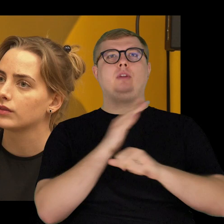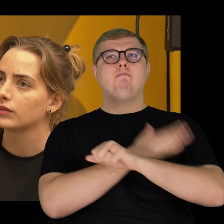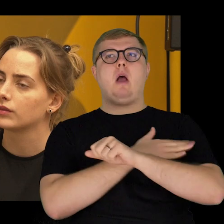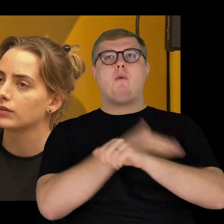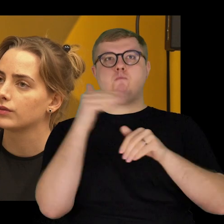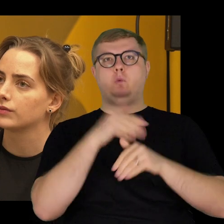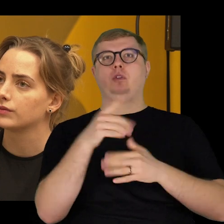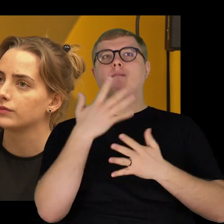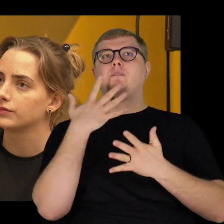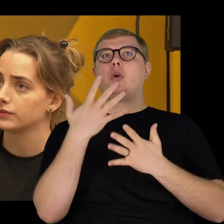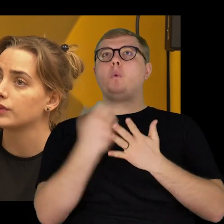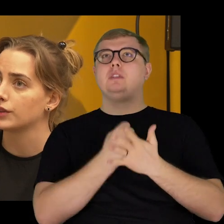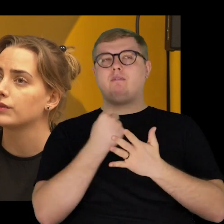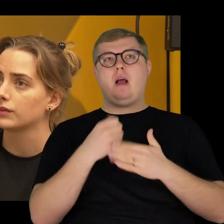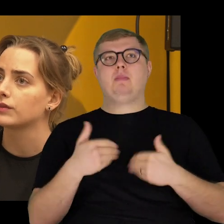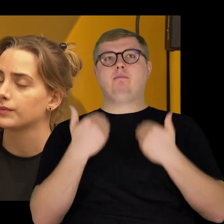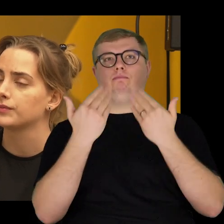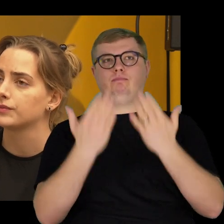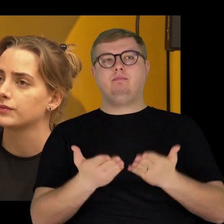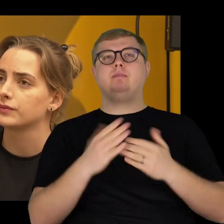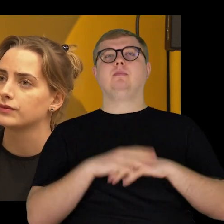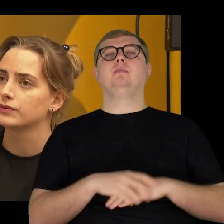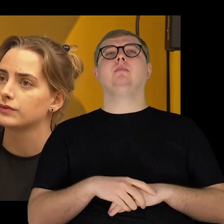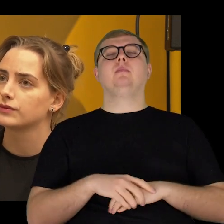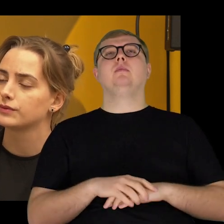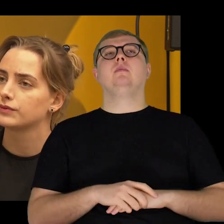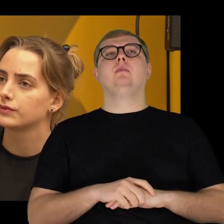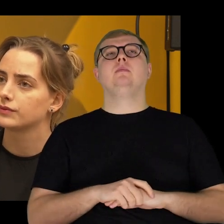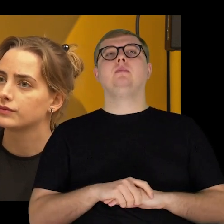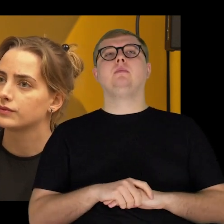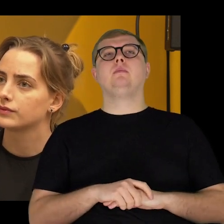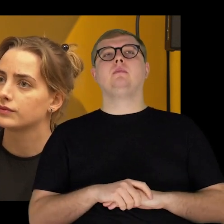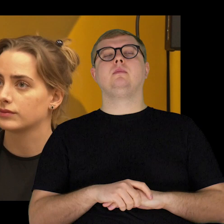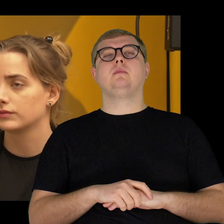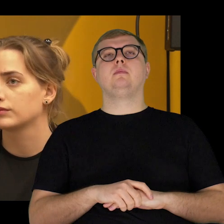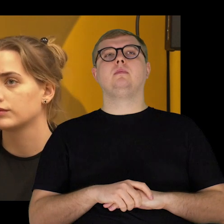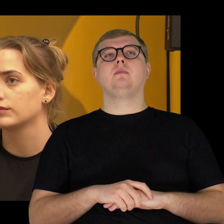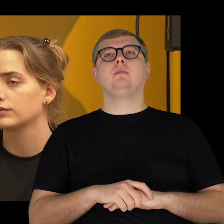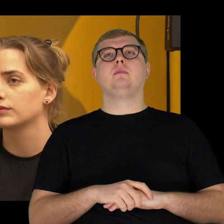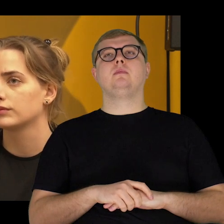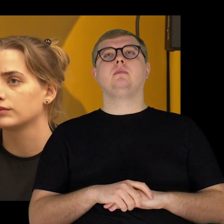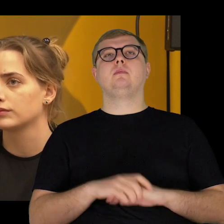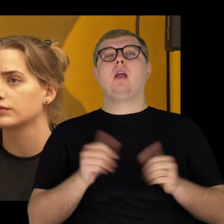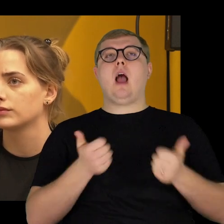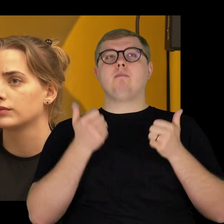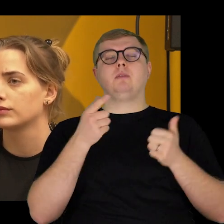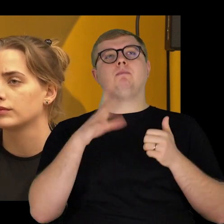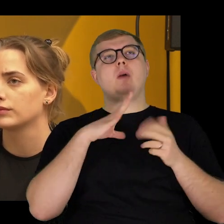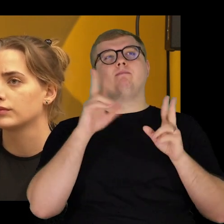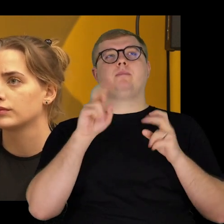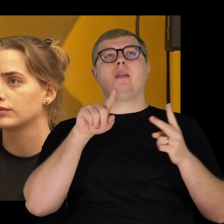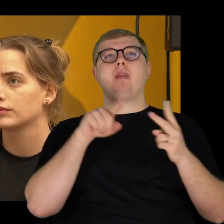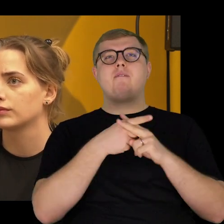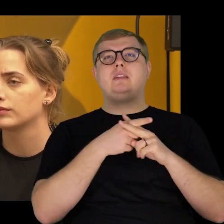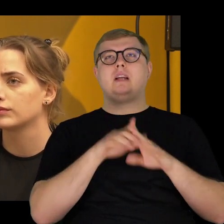put to a use to kind of, in fact, be an intervention in the space? That's kind of somehow maybe how I heard the question.